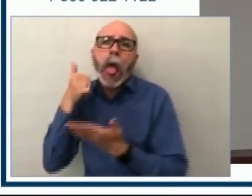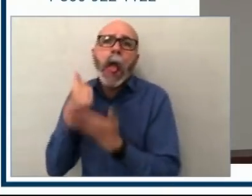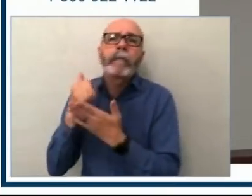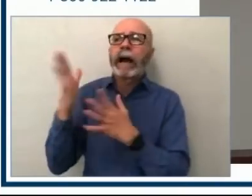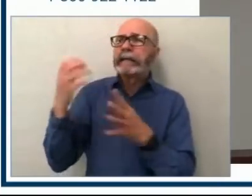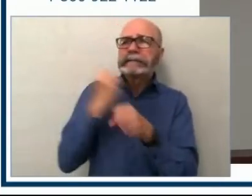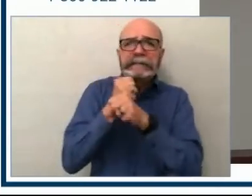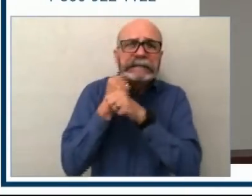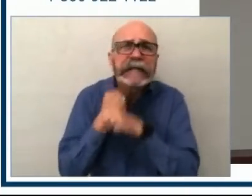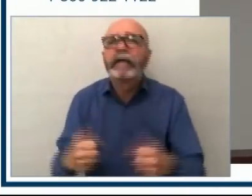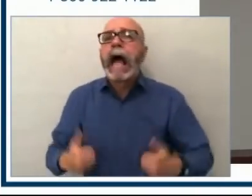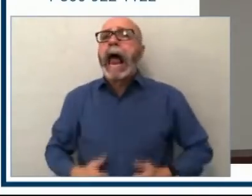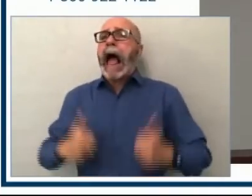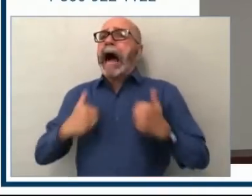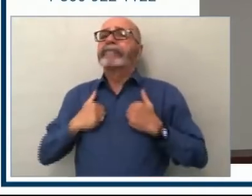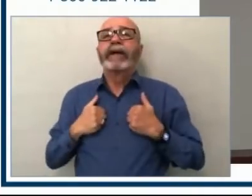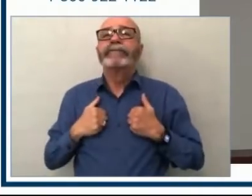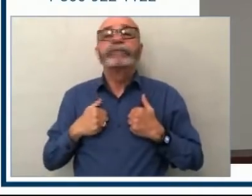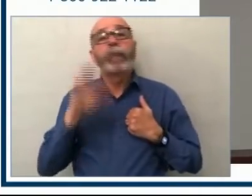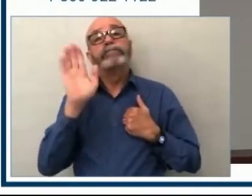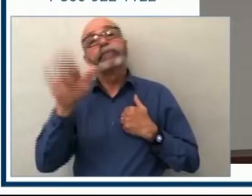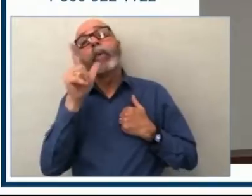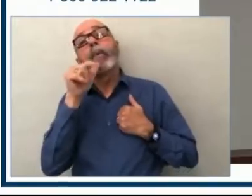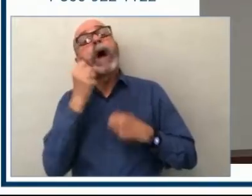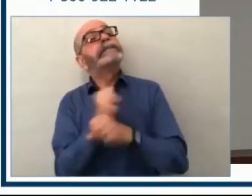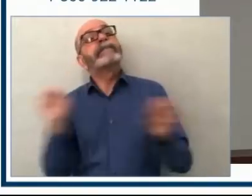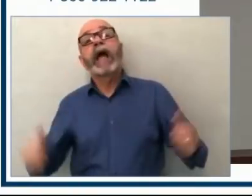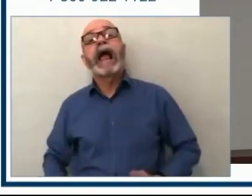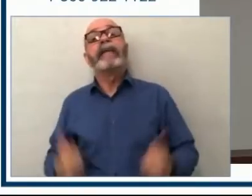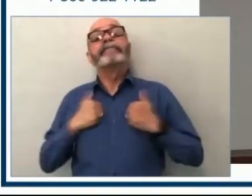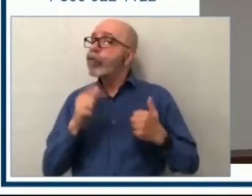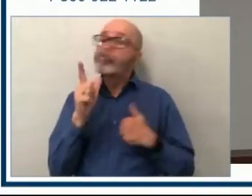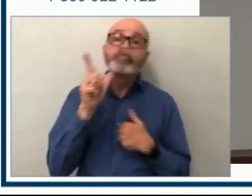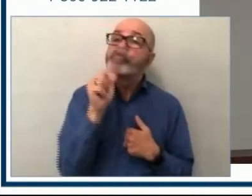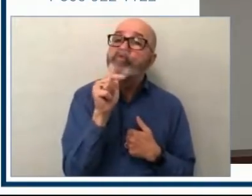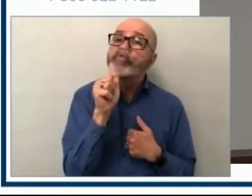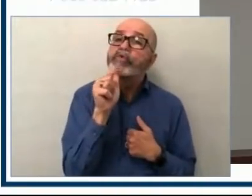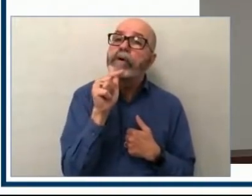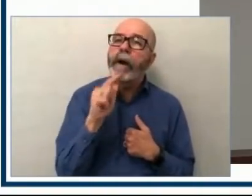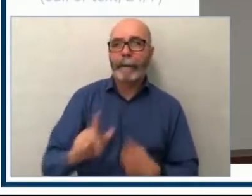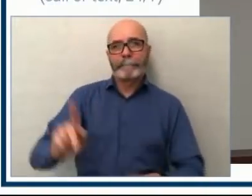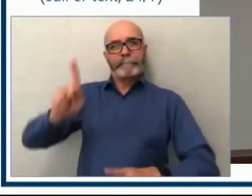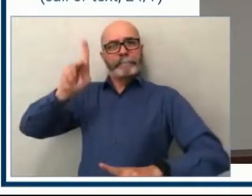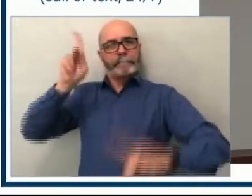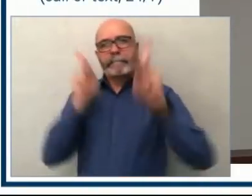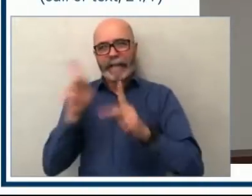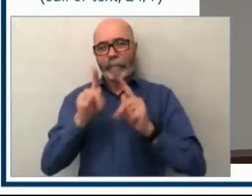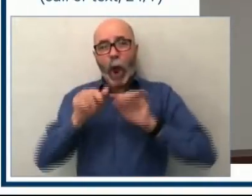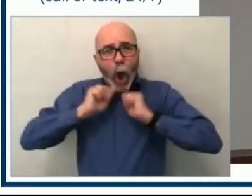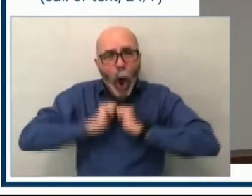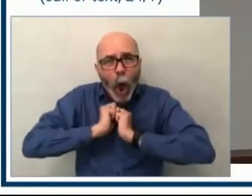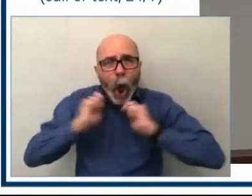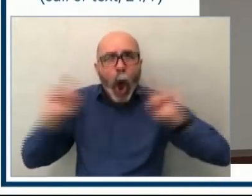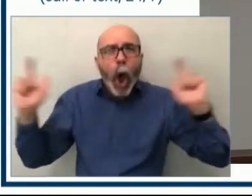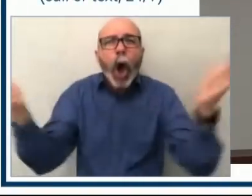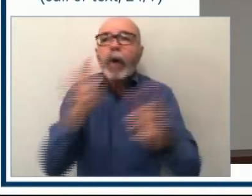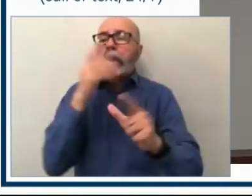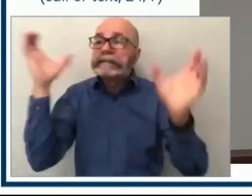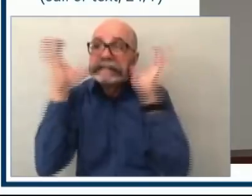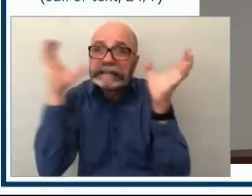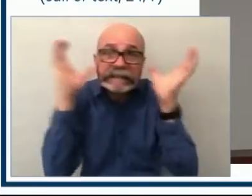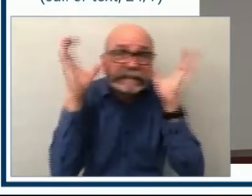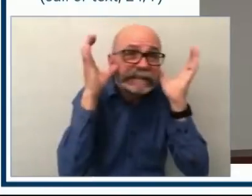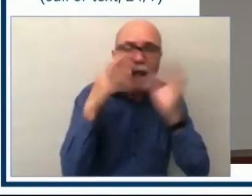most lives are the people in communities who are following public health orders and protocols. When you wash your hands, wear